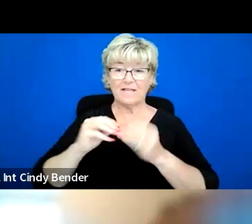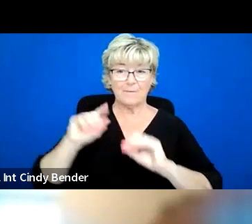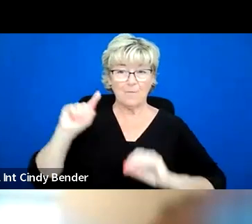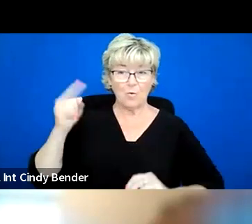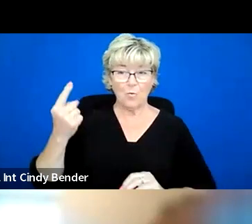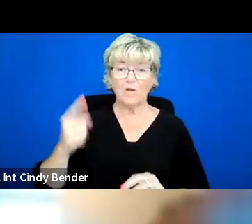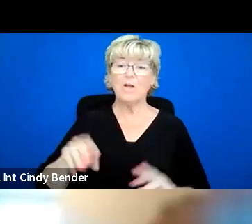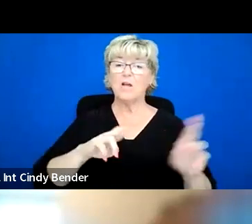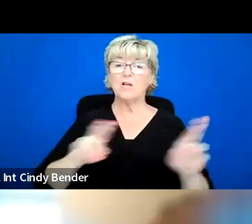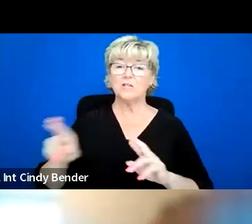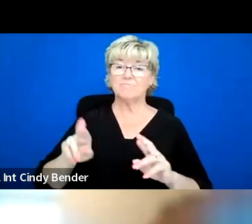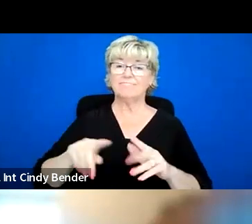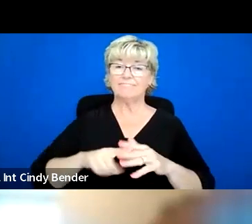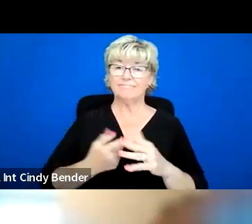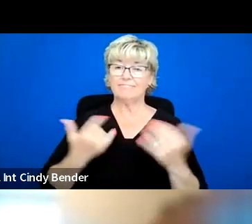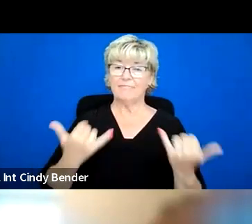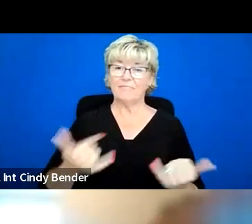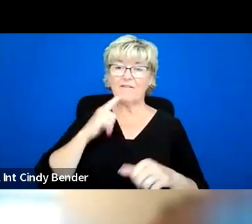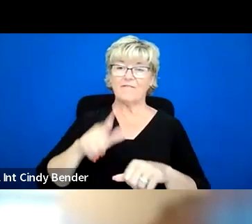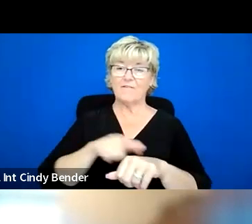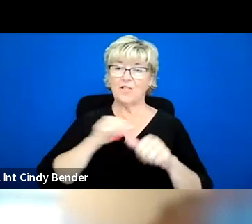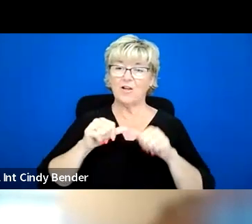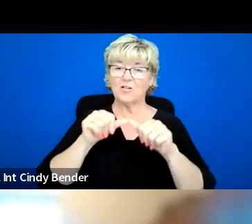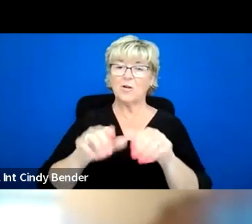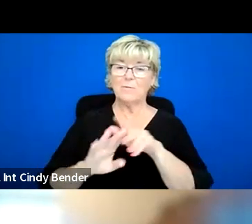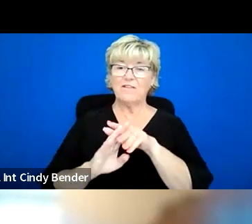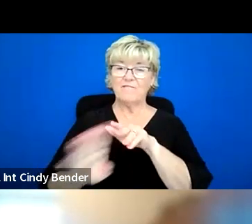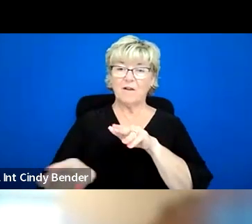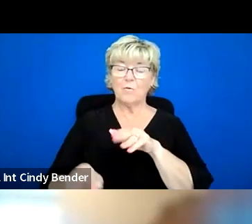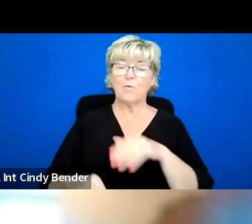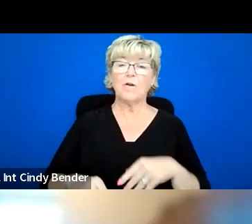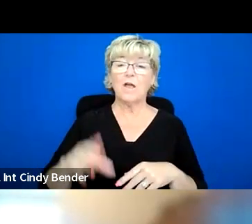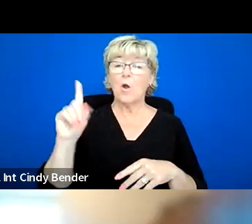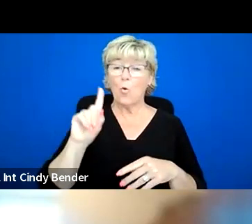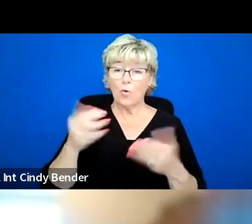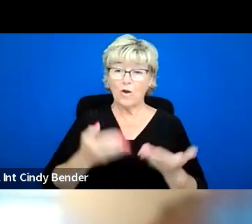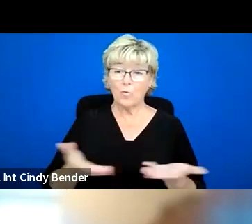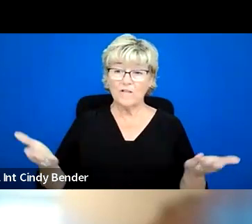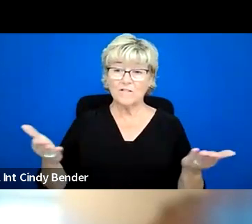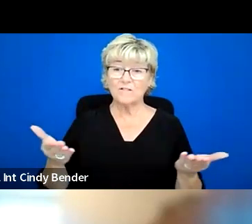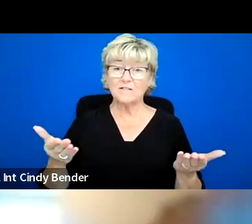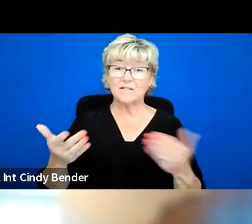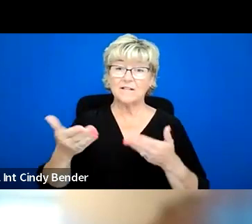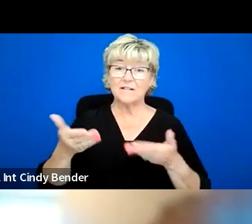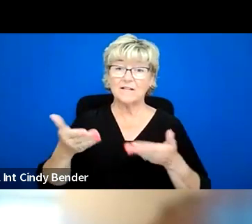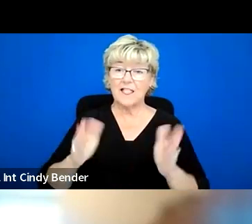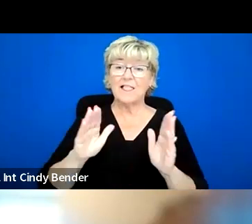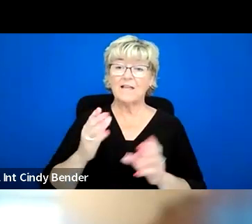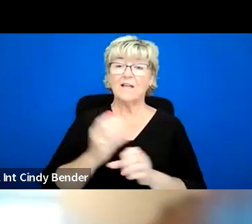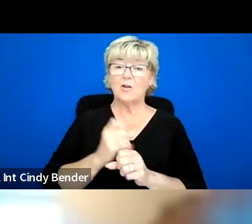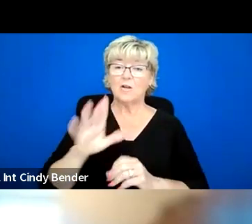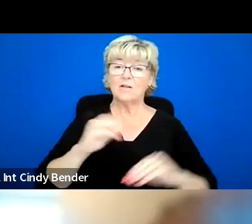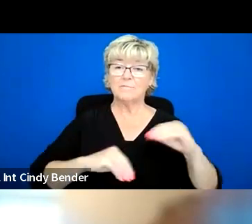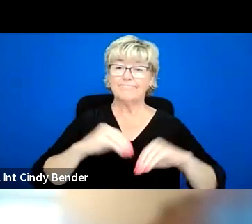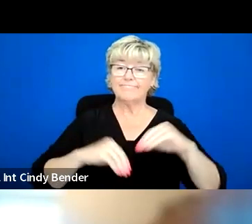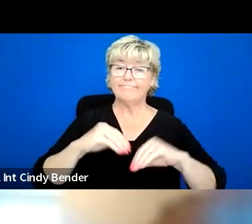is start planning now for a longer term evacuation, and where resources allow, get your pack and your kit